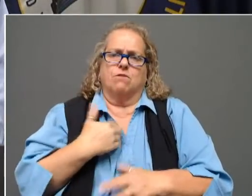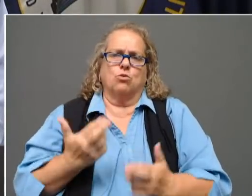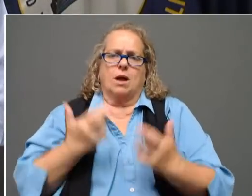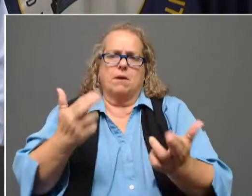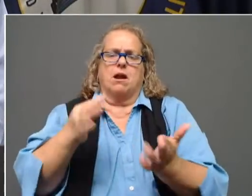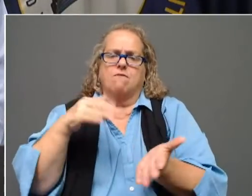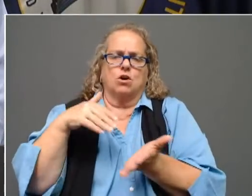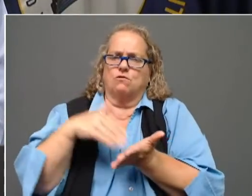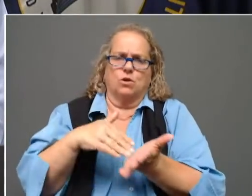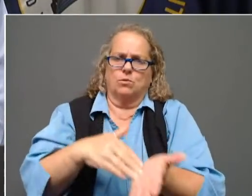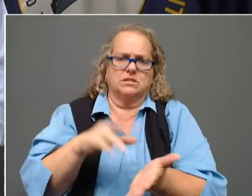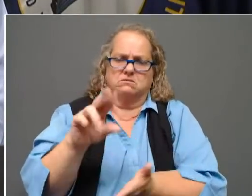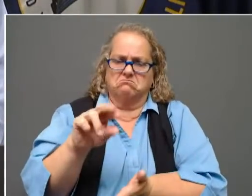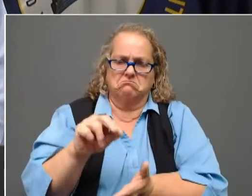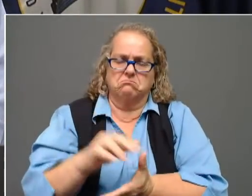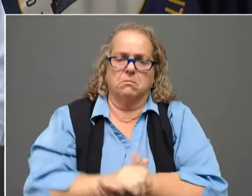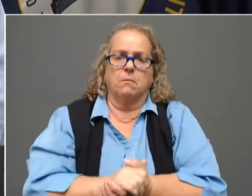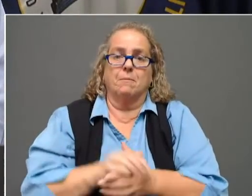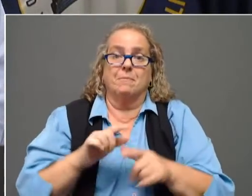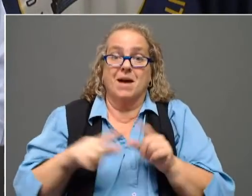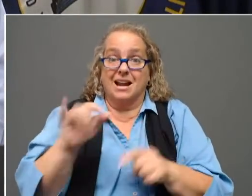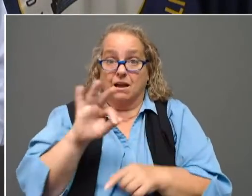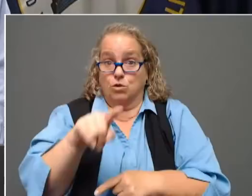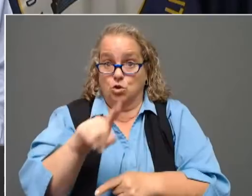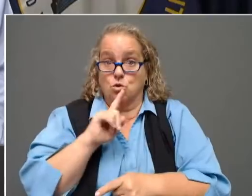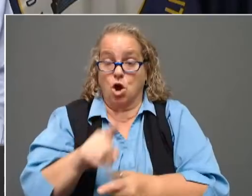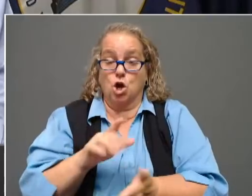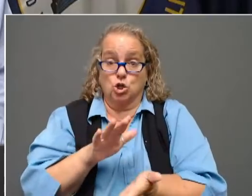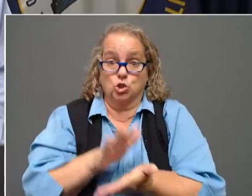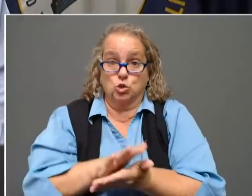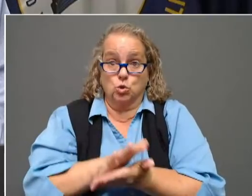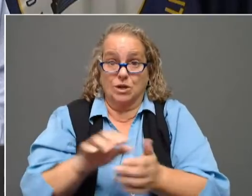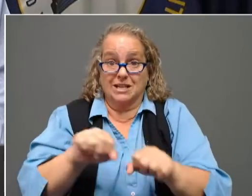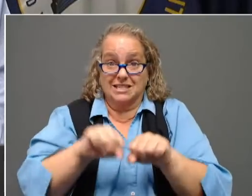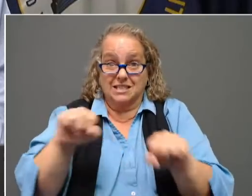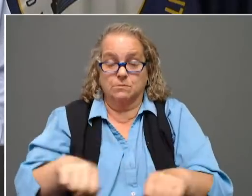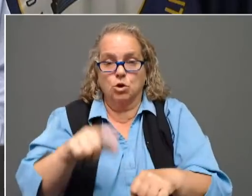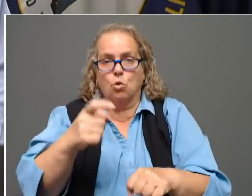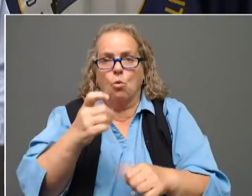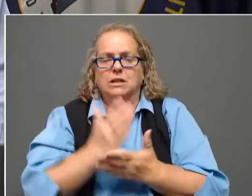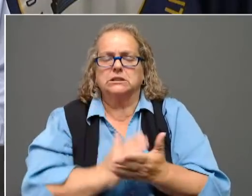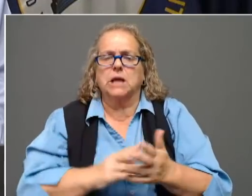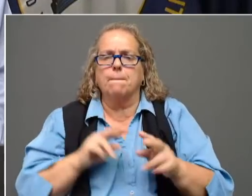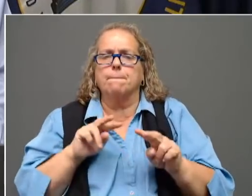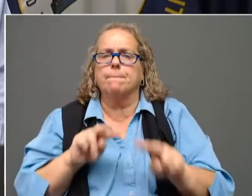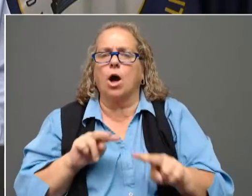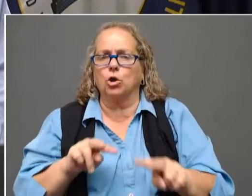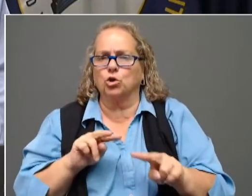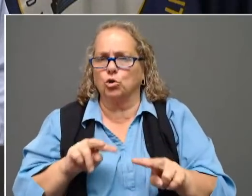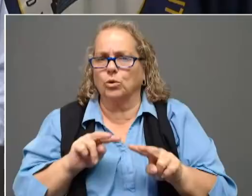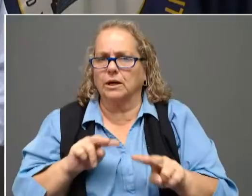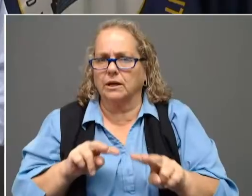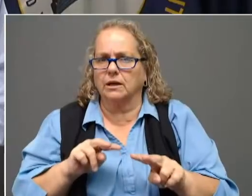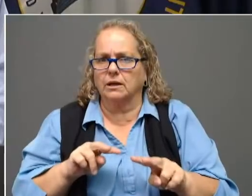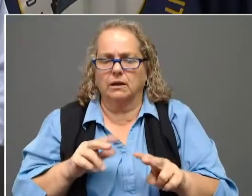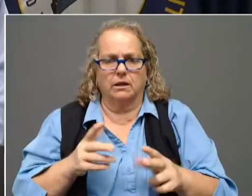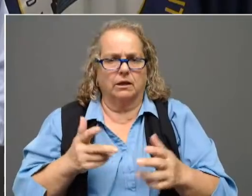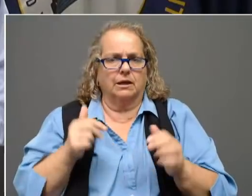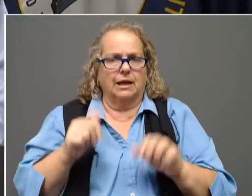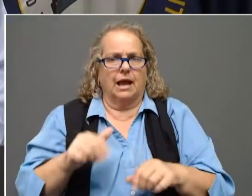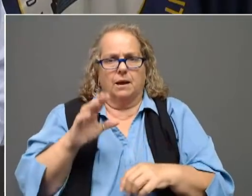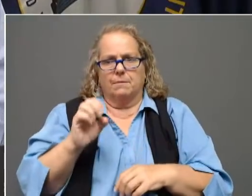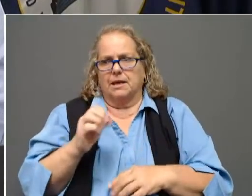certainly if you are a school system, you want some monitoring, right? You want some monitoring. There could be asymptomatic